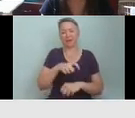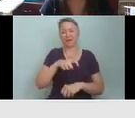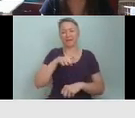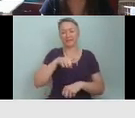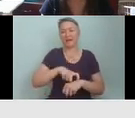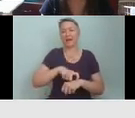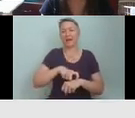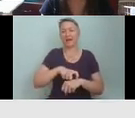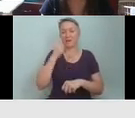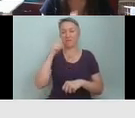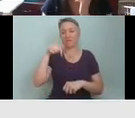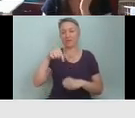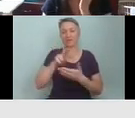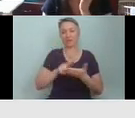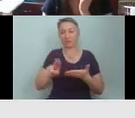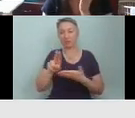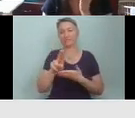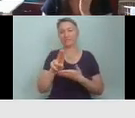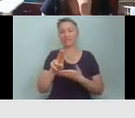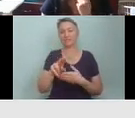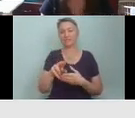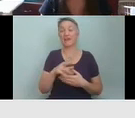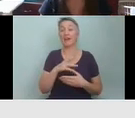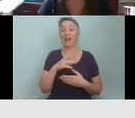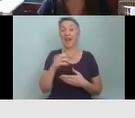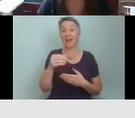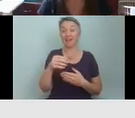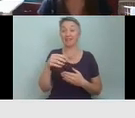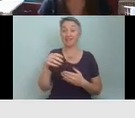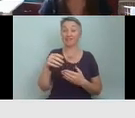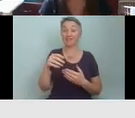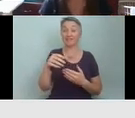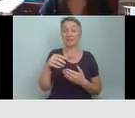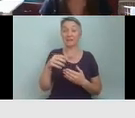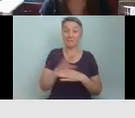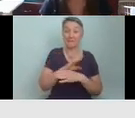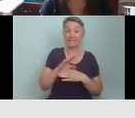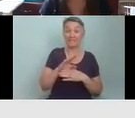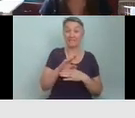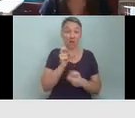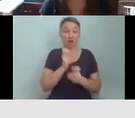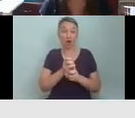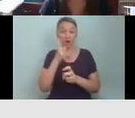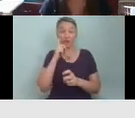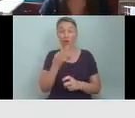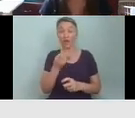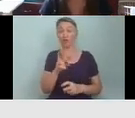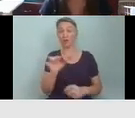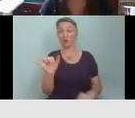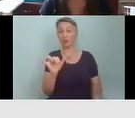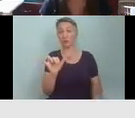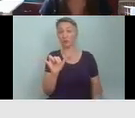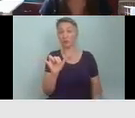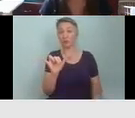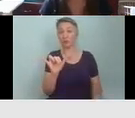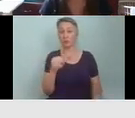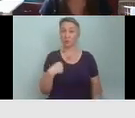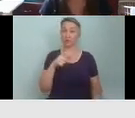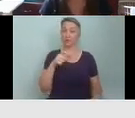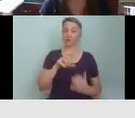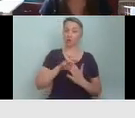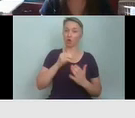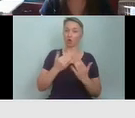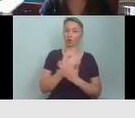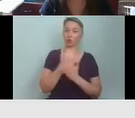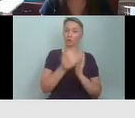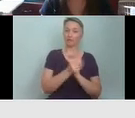life of this university, and particularly busy and difficult in HR as we've had to learn new skills. I mean,